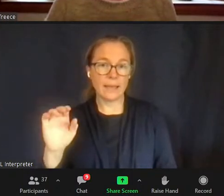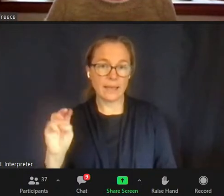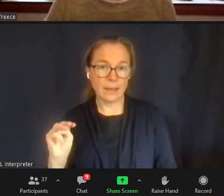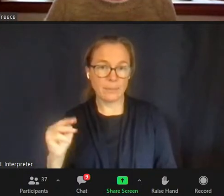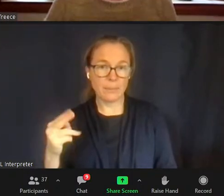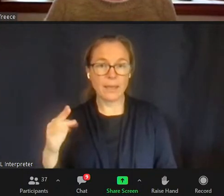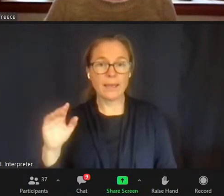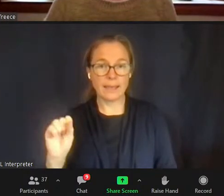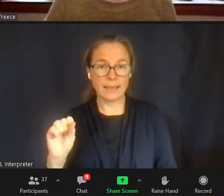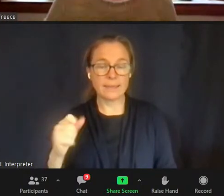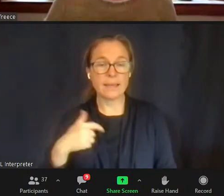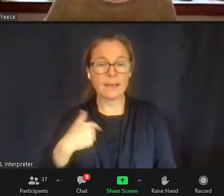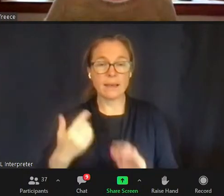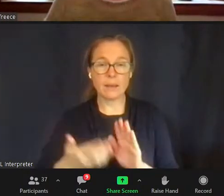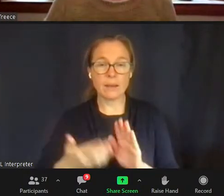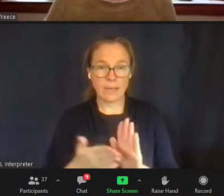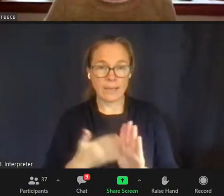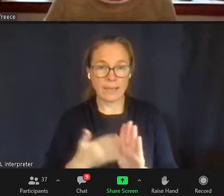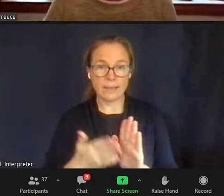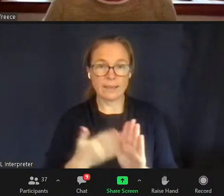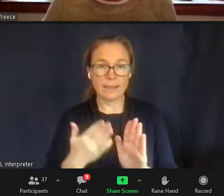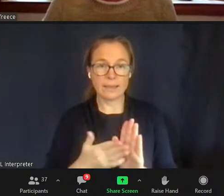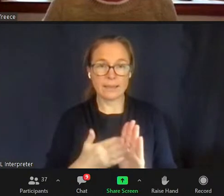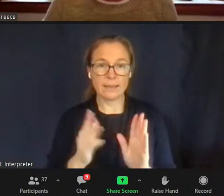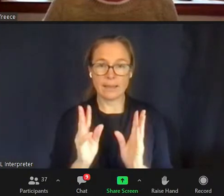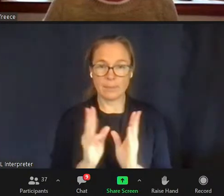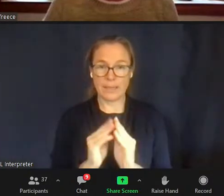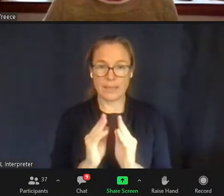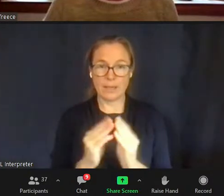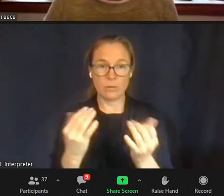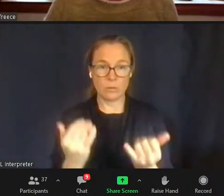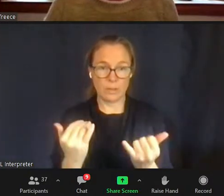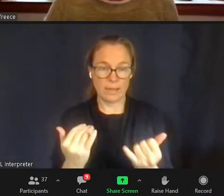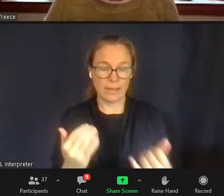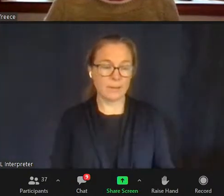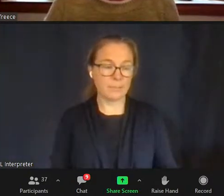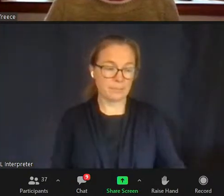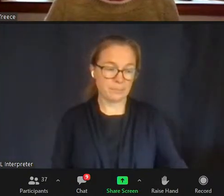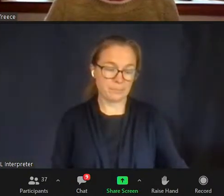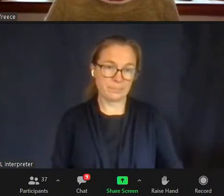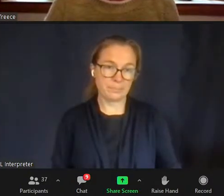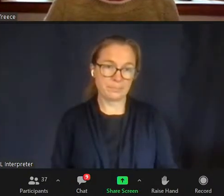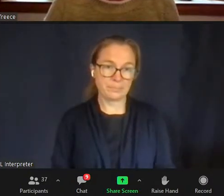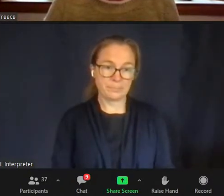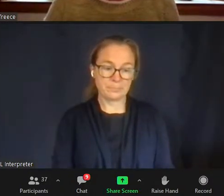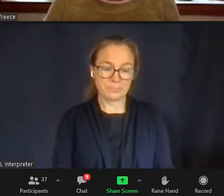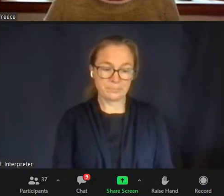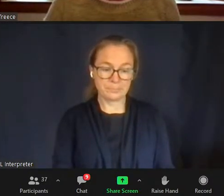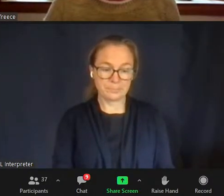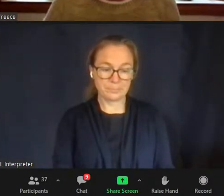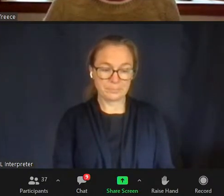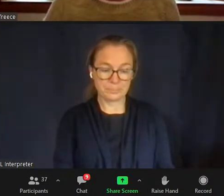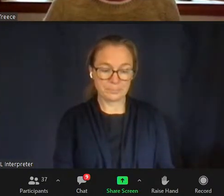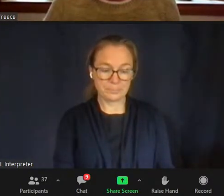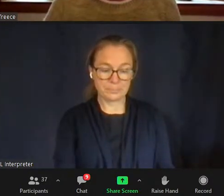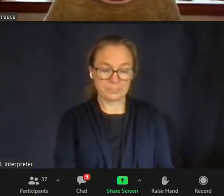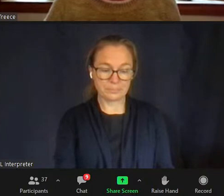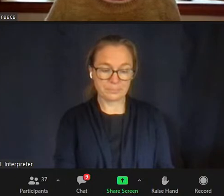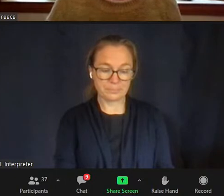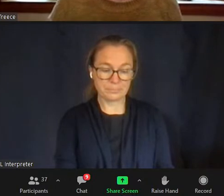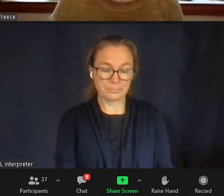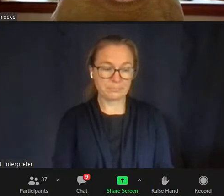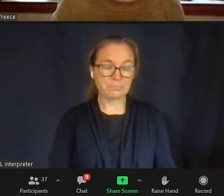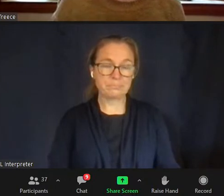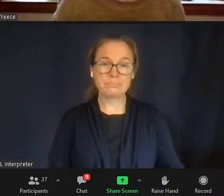your facilitator today. Before we go on further, I would like to ask Victor,